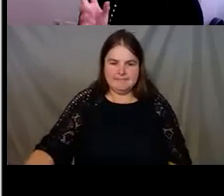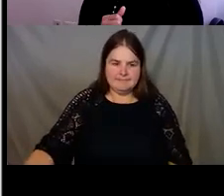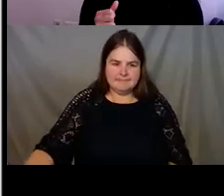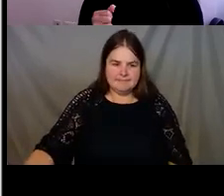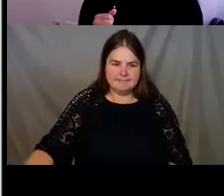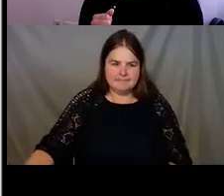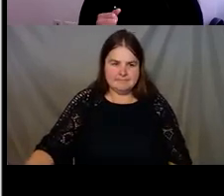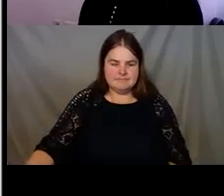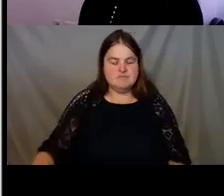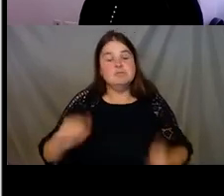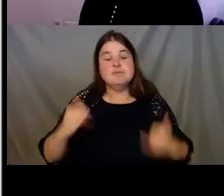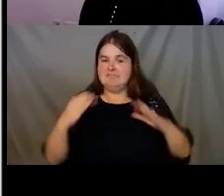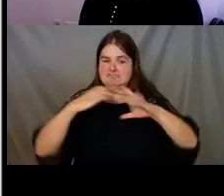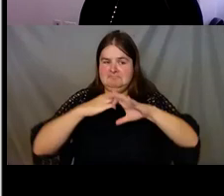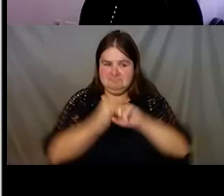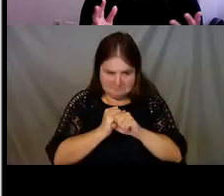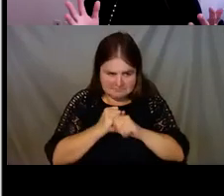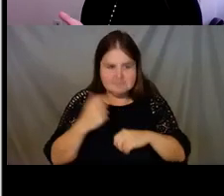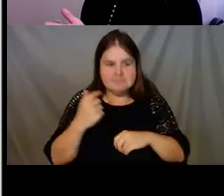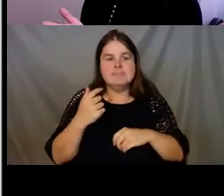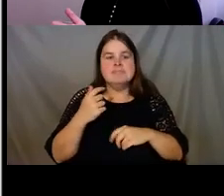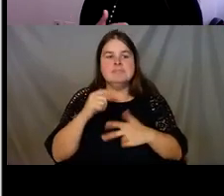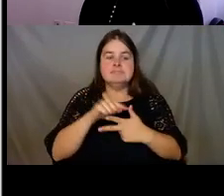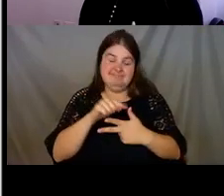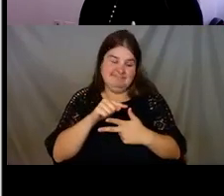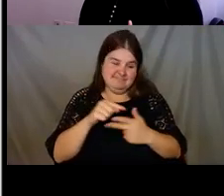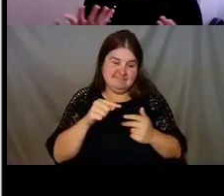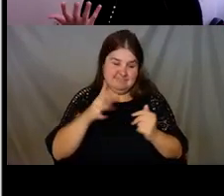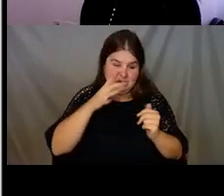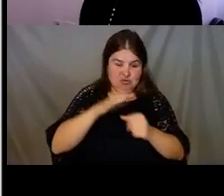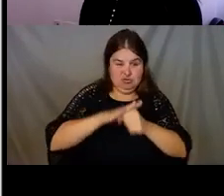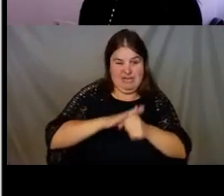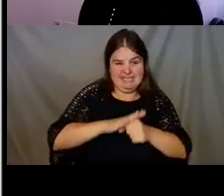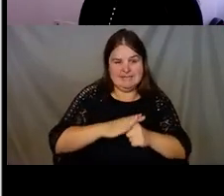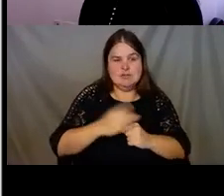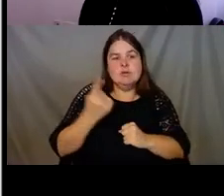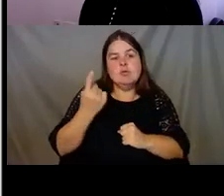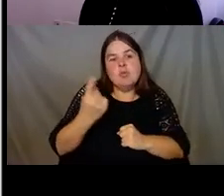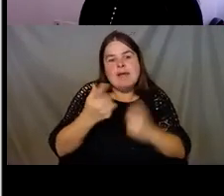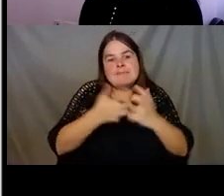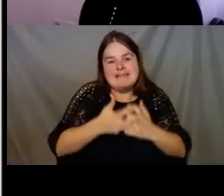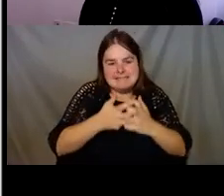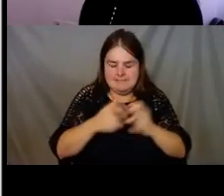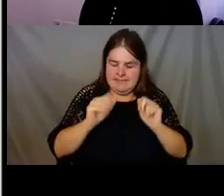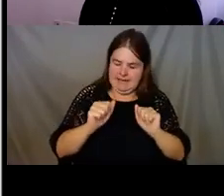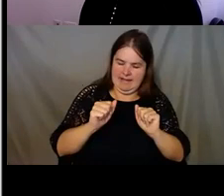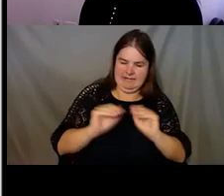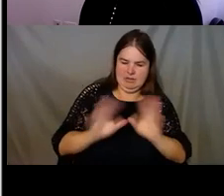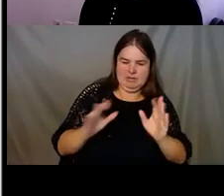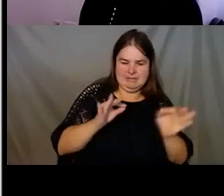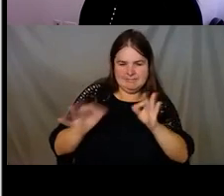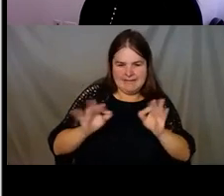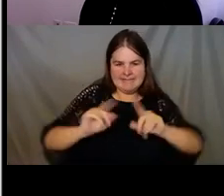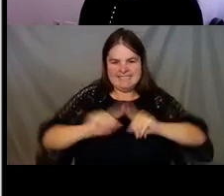So just to wrap up, maternal stress may be just one mechanism that helps to explain differences in early infant